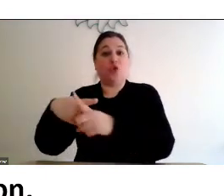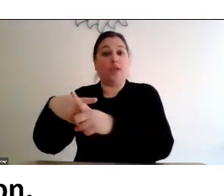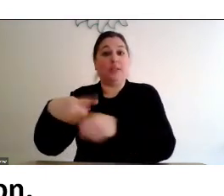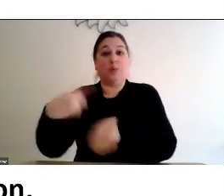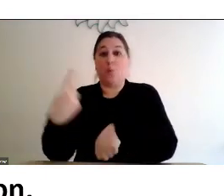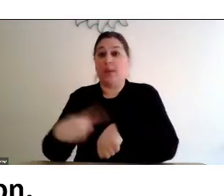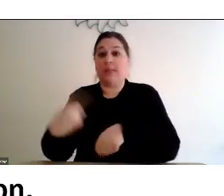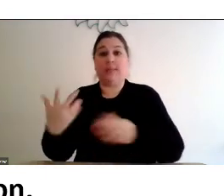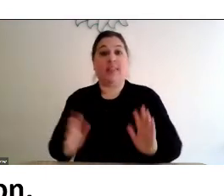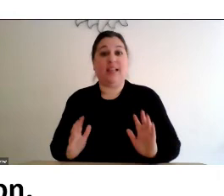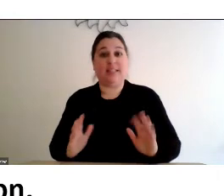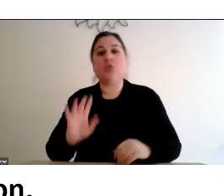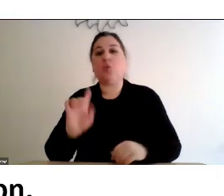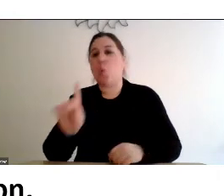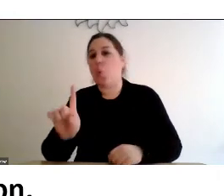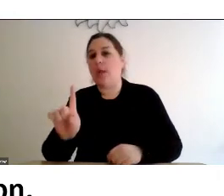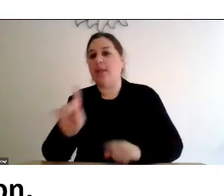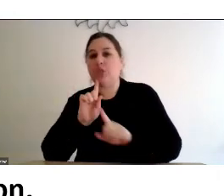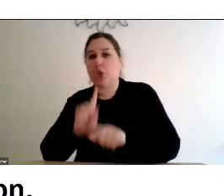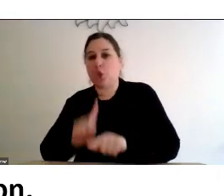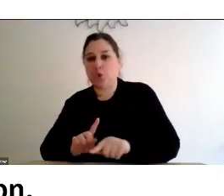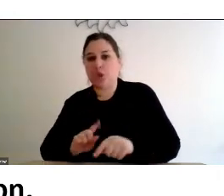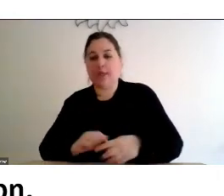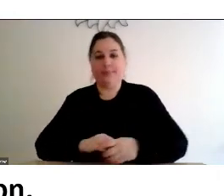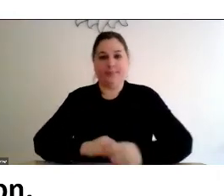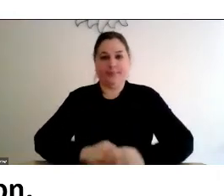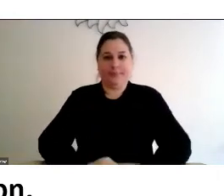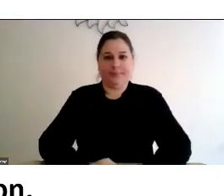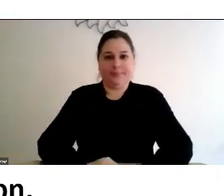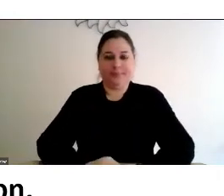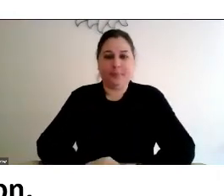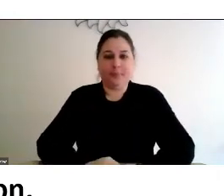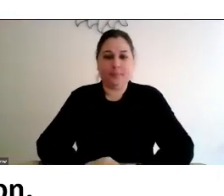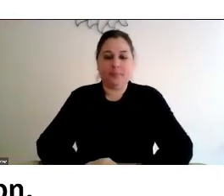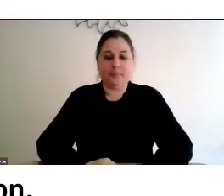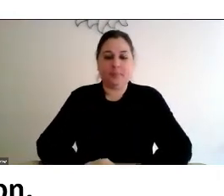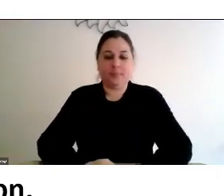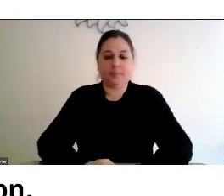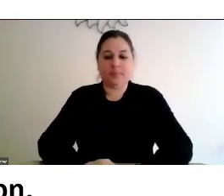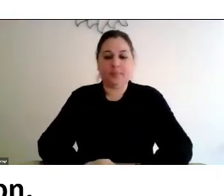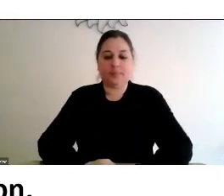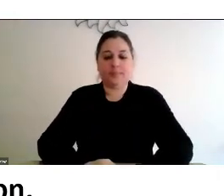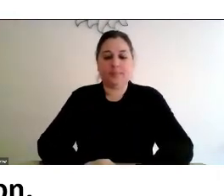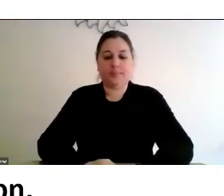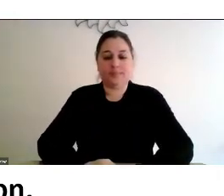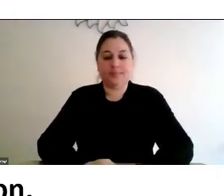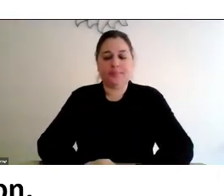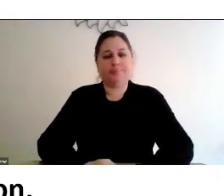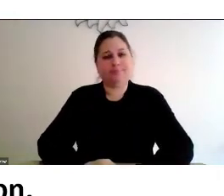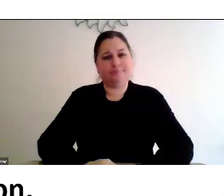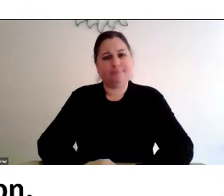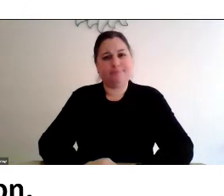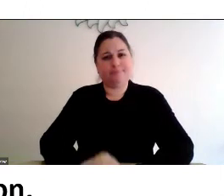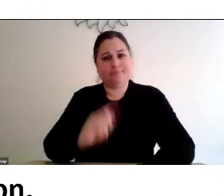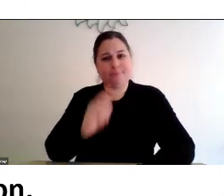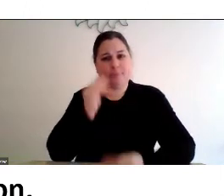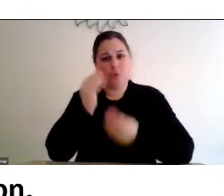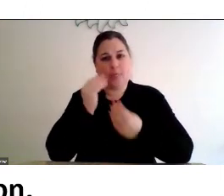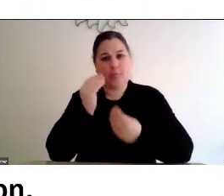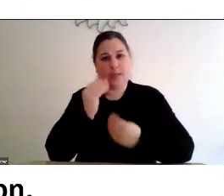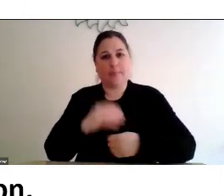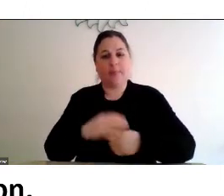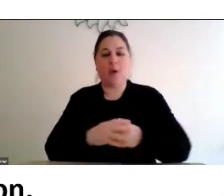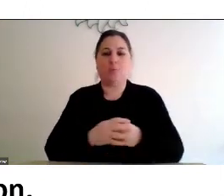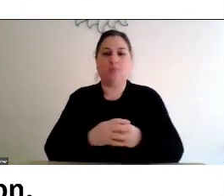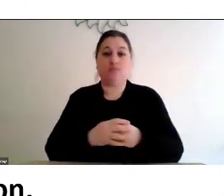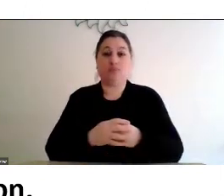So it says, what is true about the slopes and y-intercepts of each? Well, let's go ahead